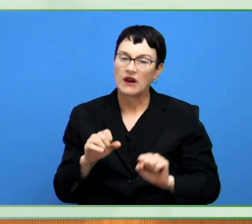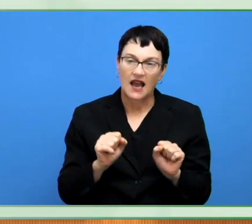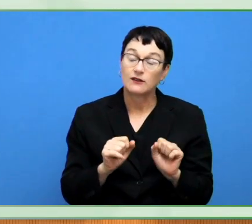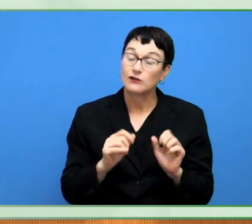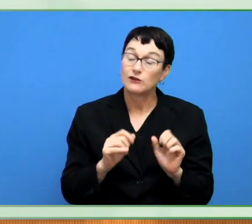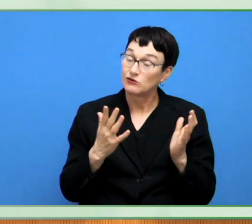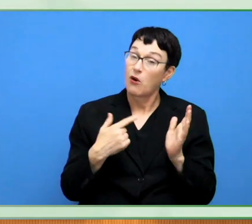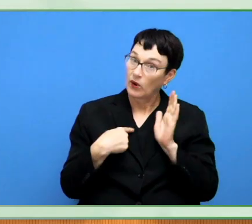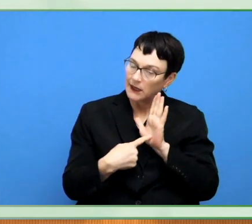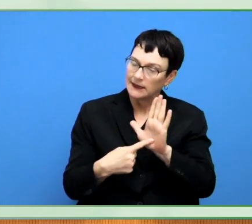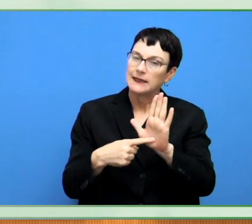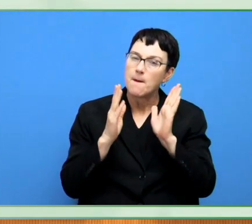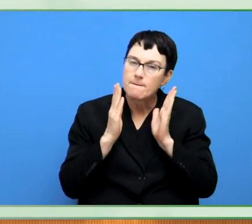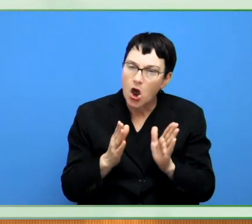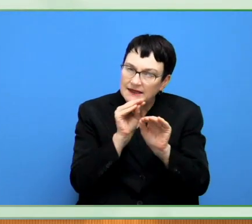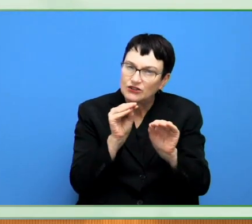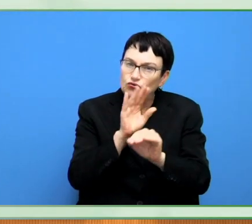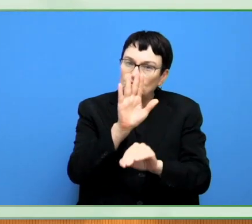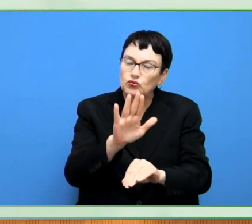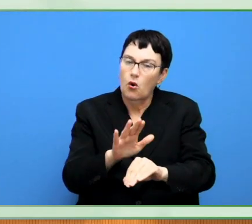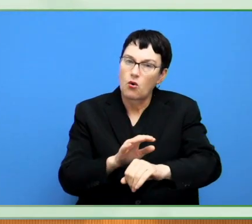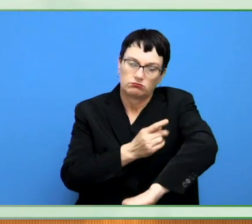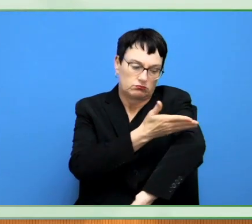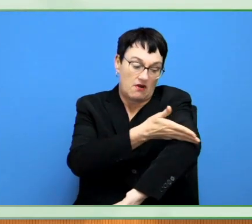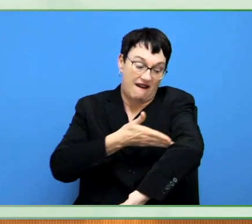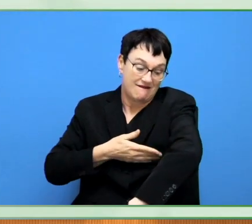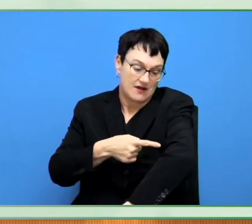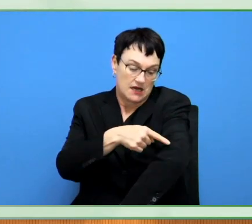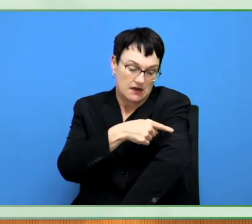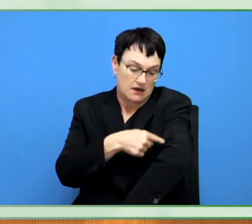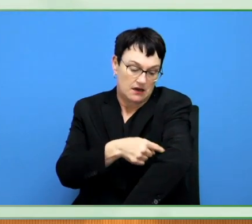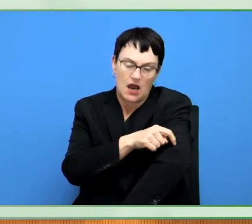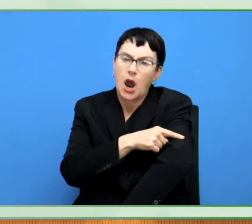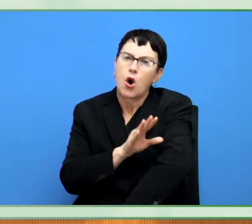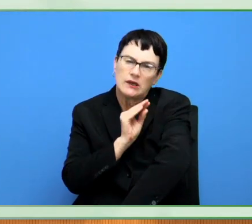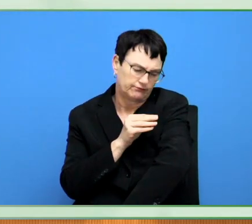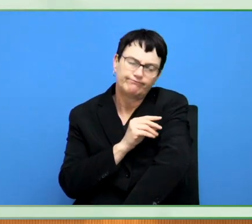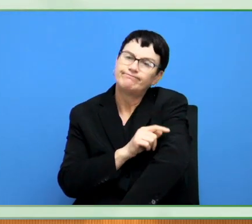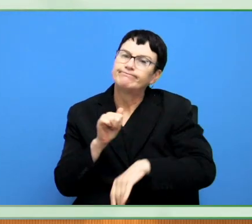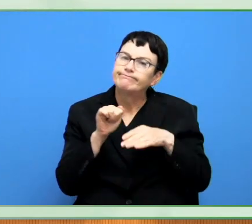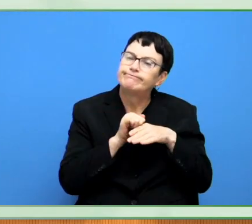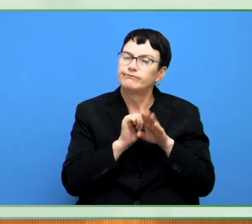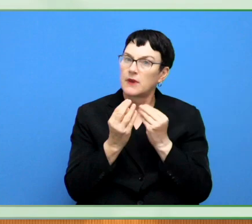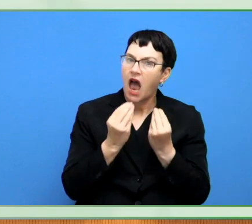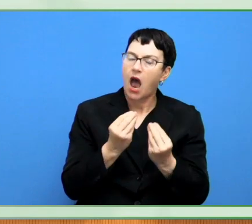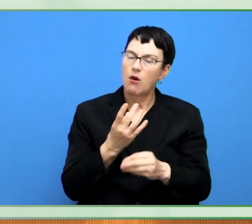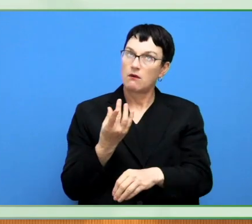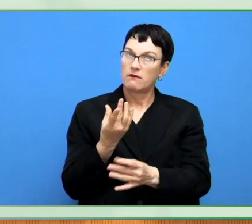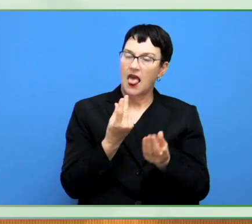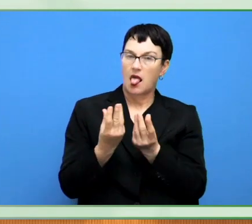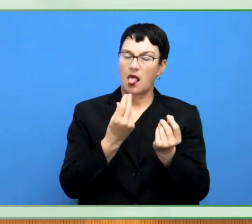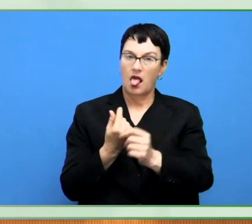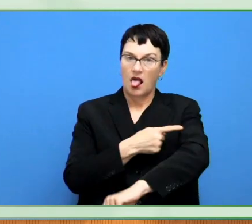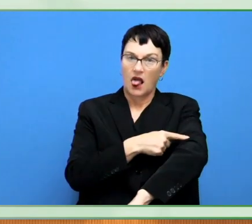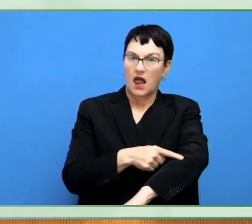neural network that we are working with. Accordingly, then the computer will recognize which type of gestures these people are trying